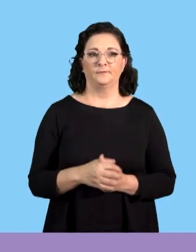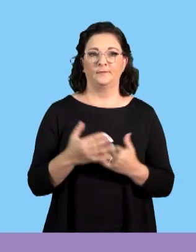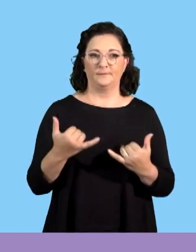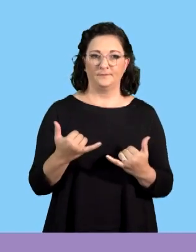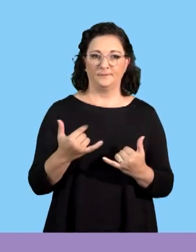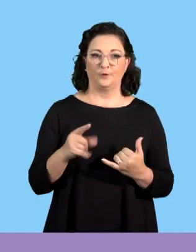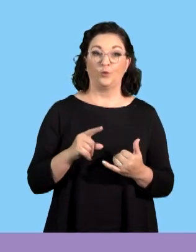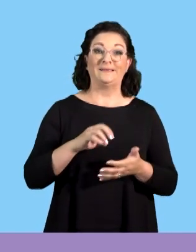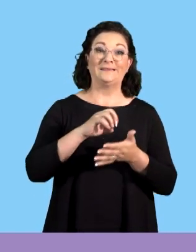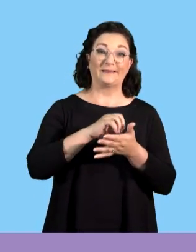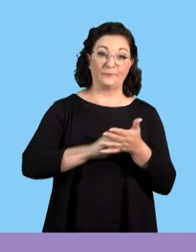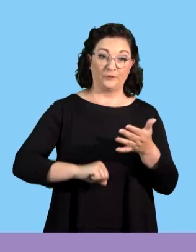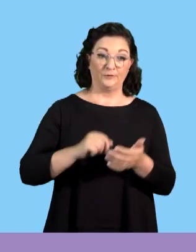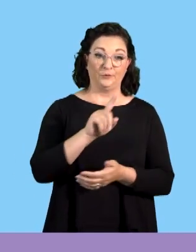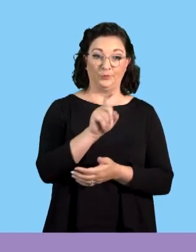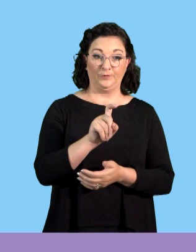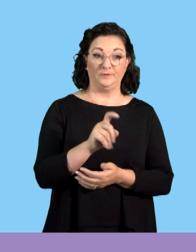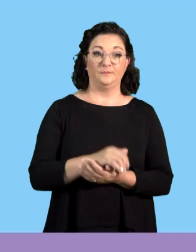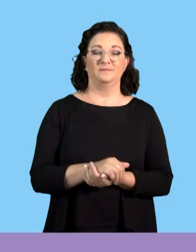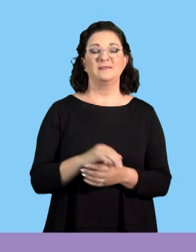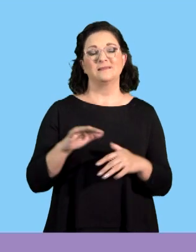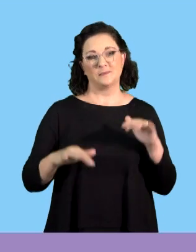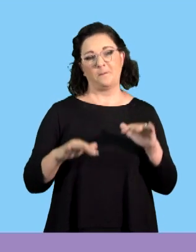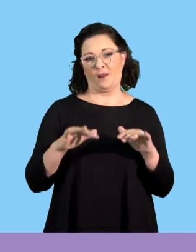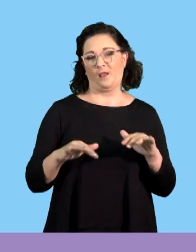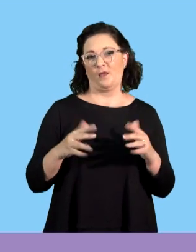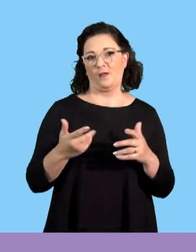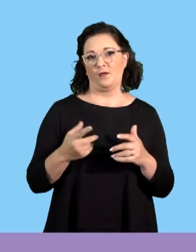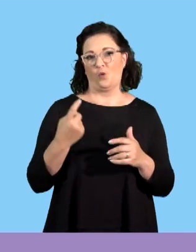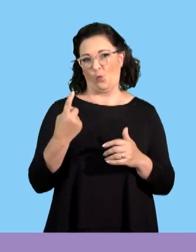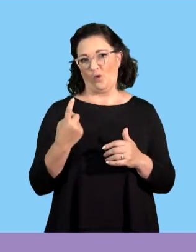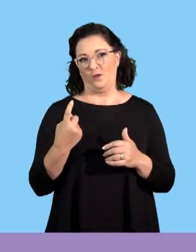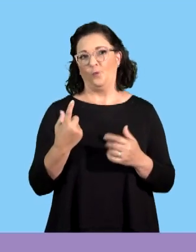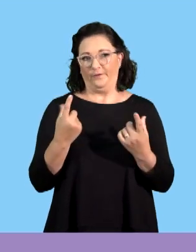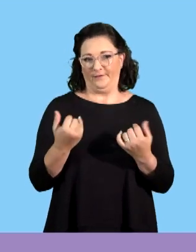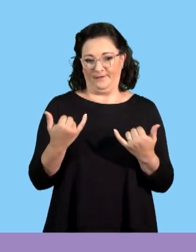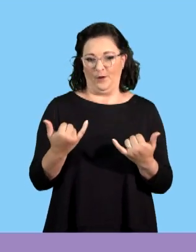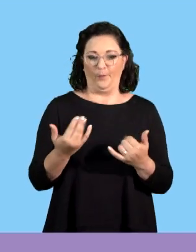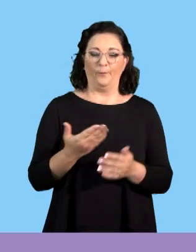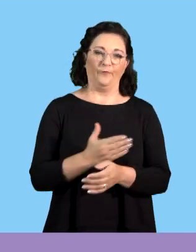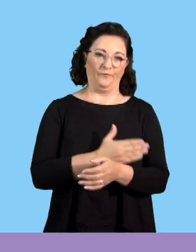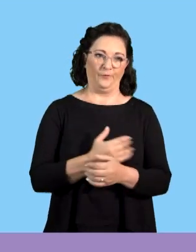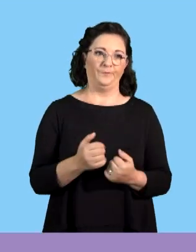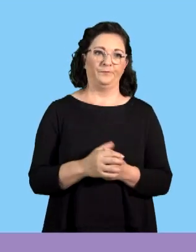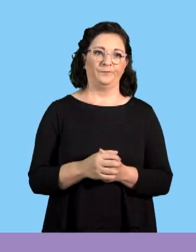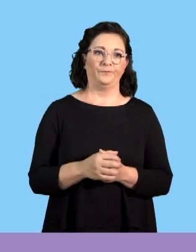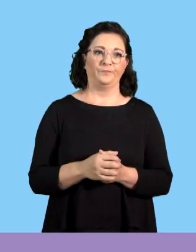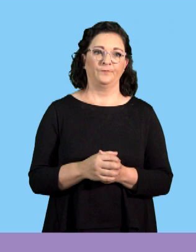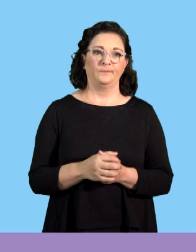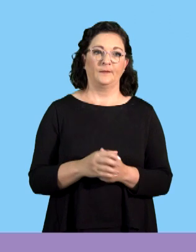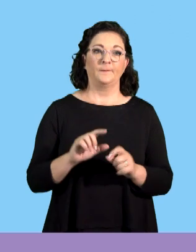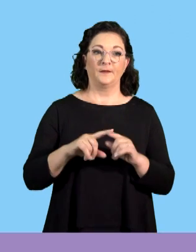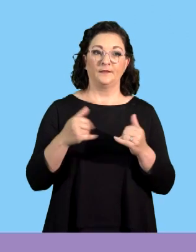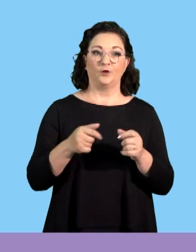Then this is a subtraction question similar to the one we just did before,